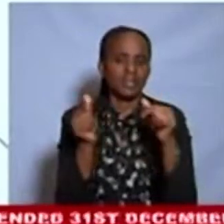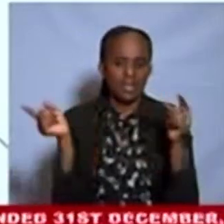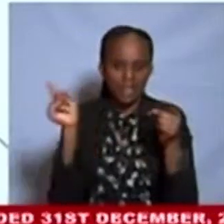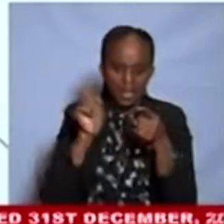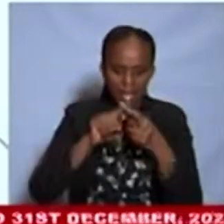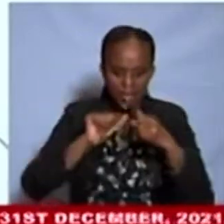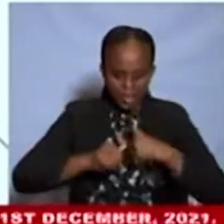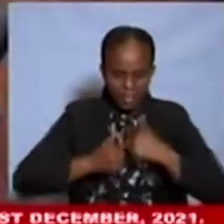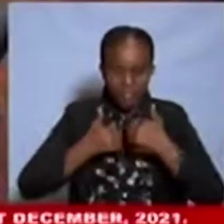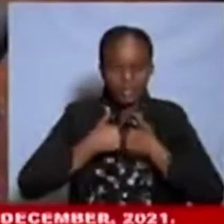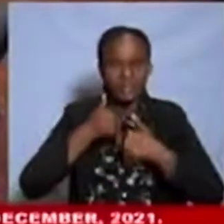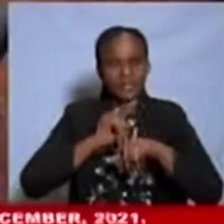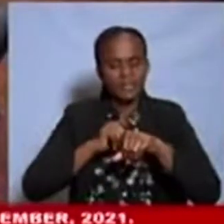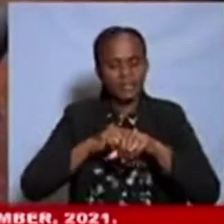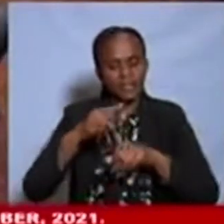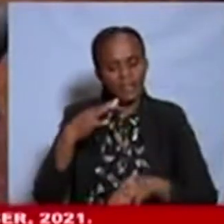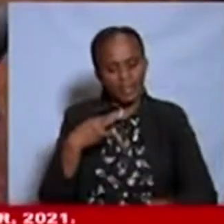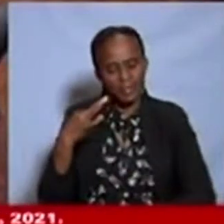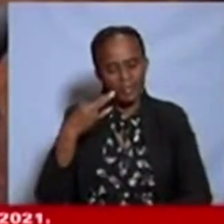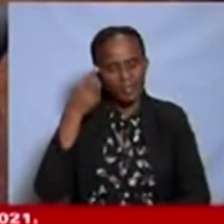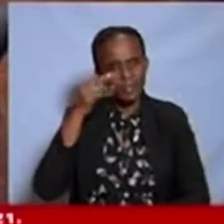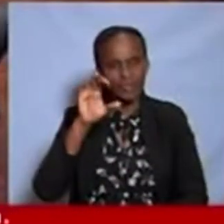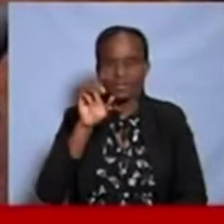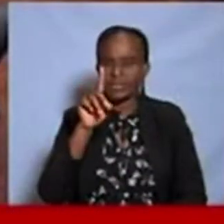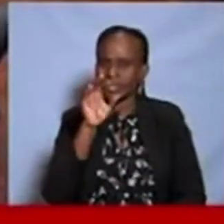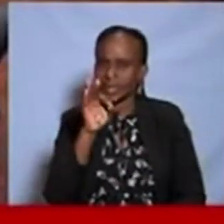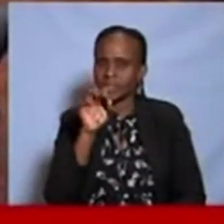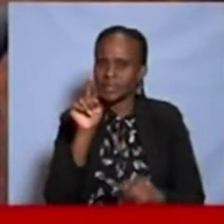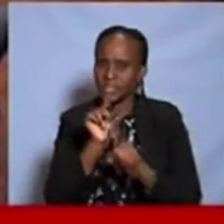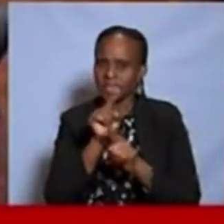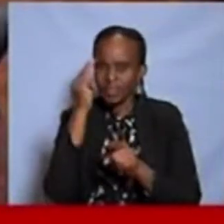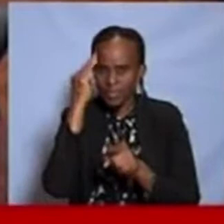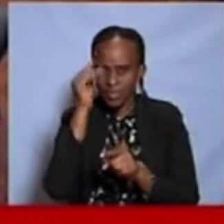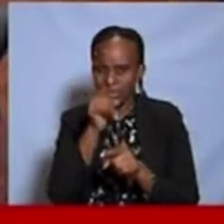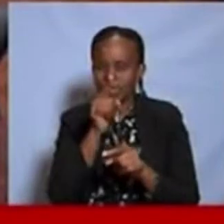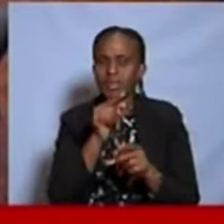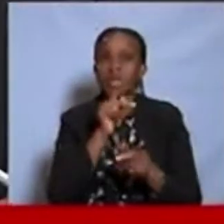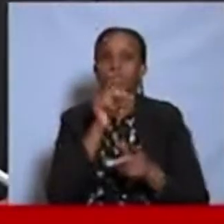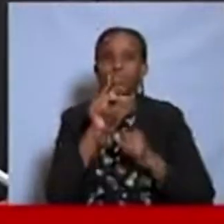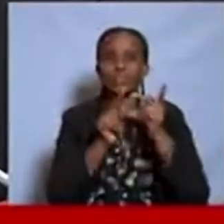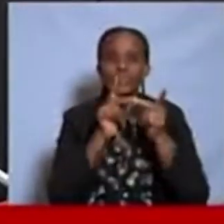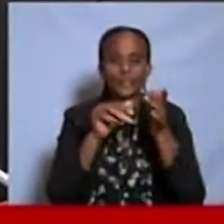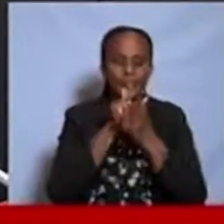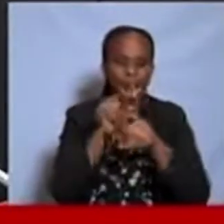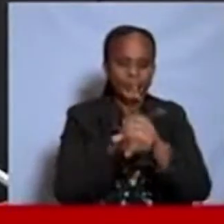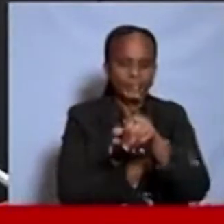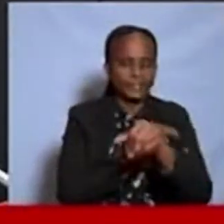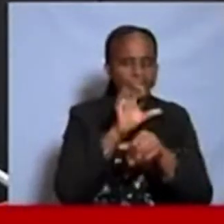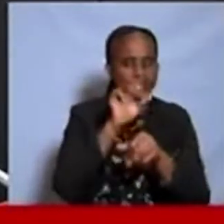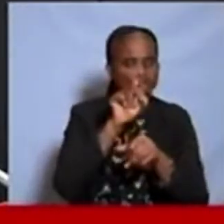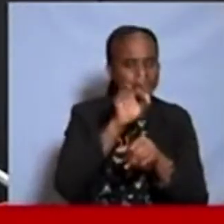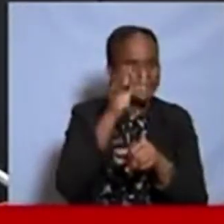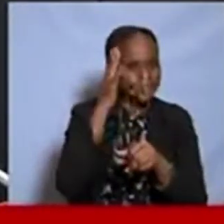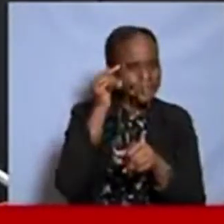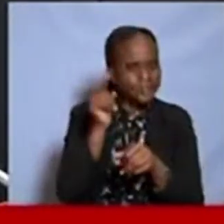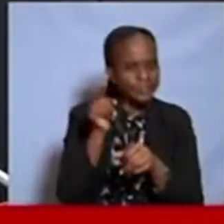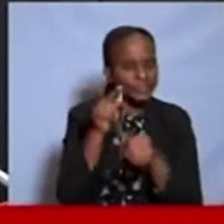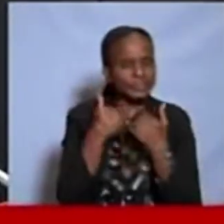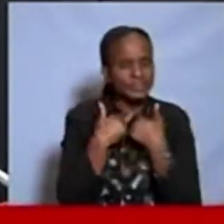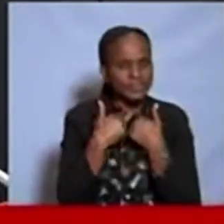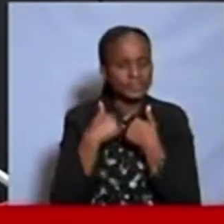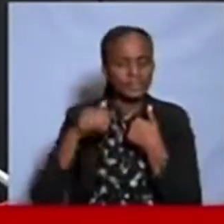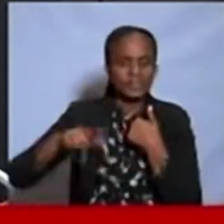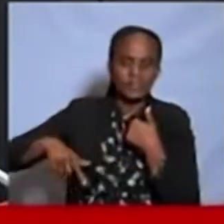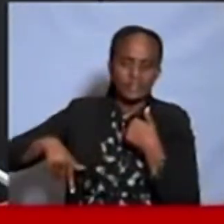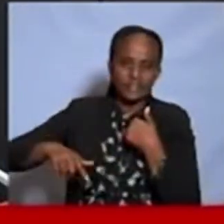the chance now to apply for CDF, and you know how the process of CDF, how long they take. That's why there was that delay in